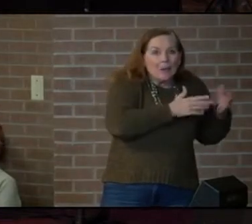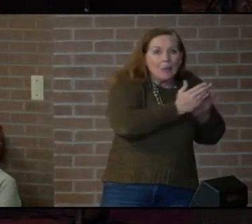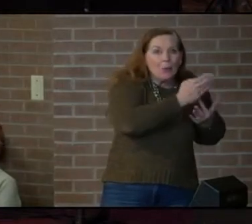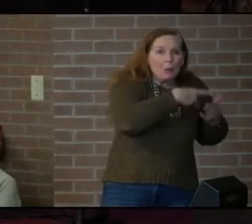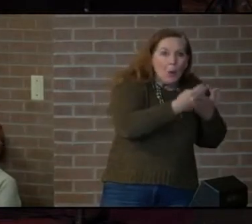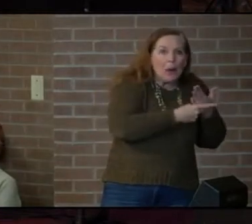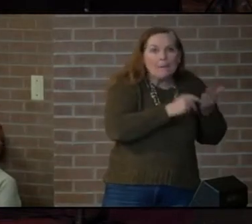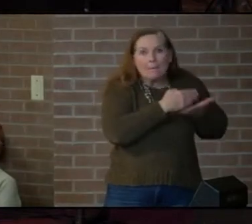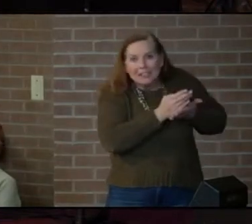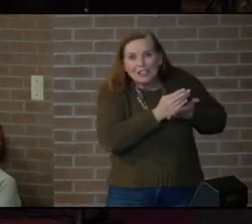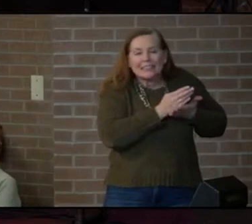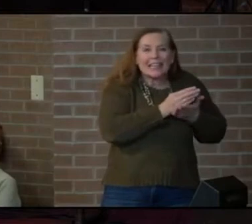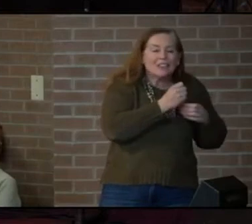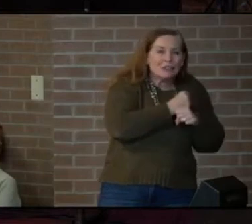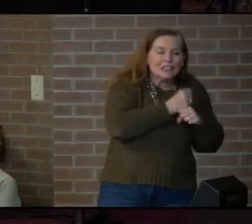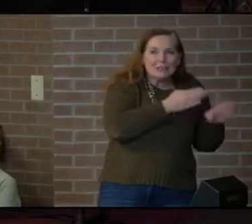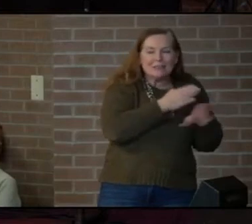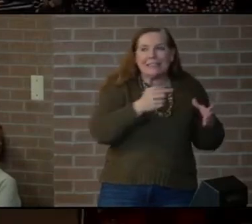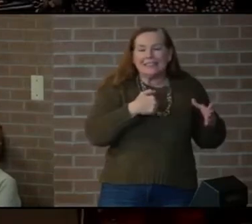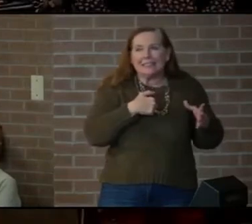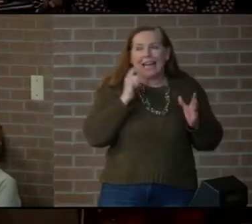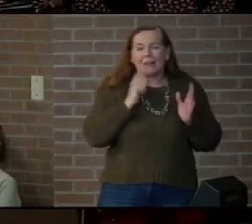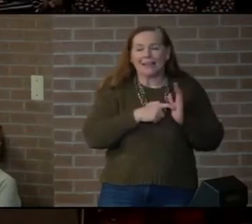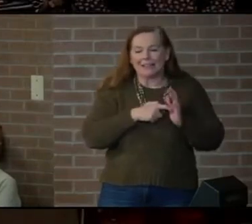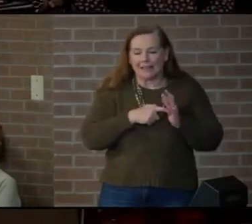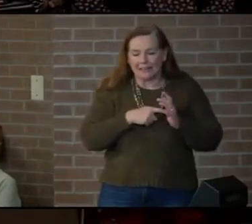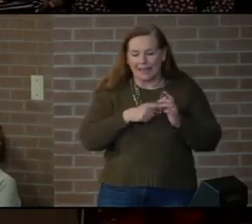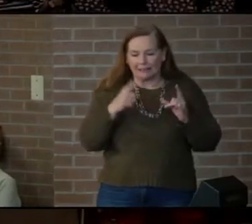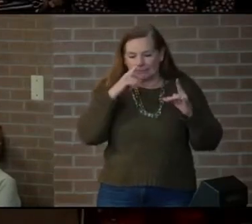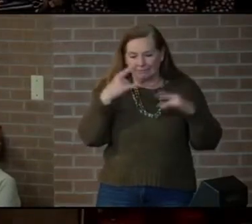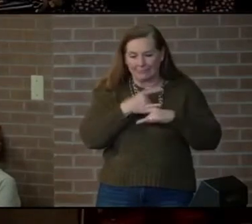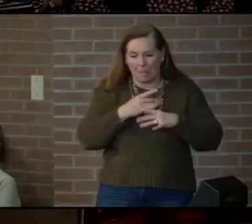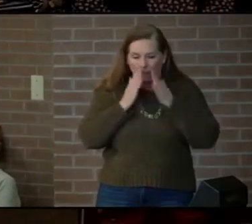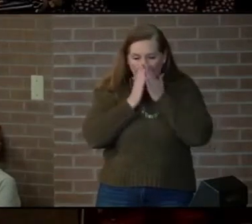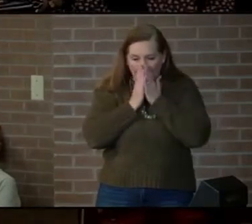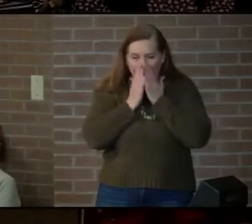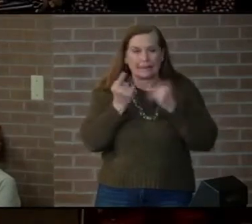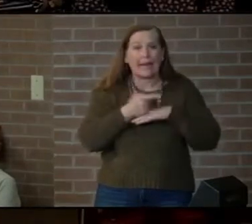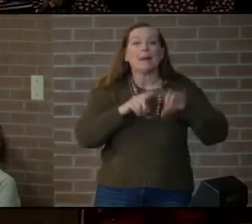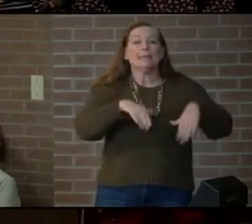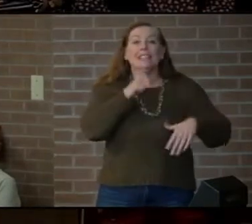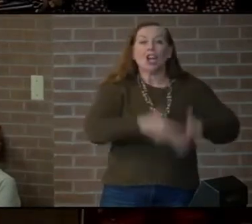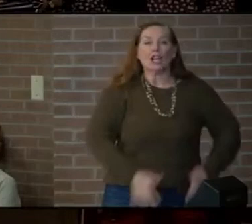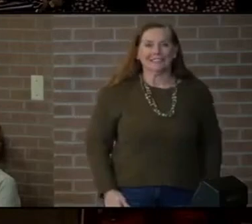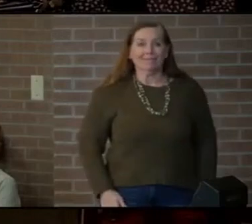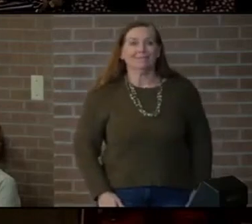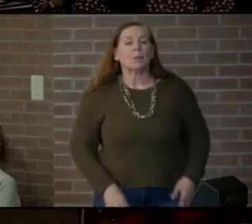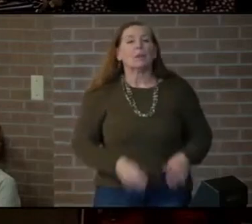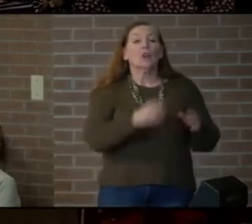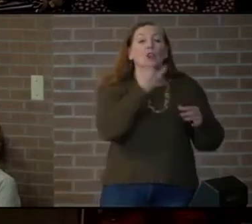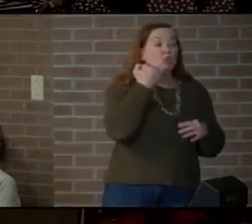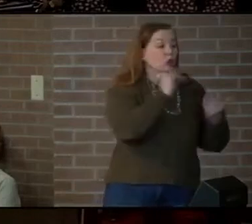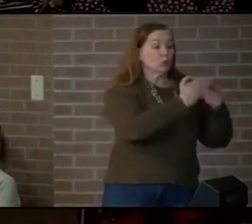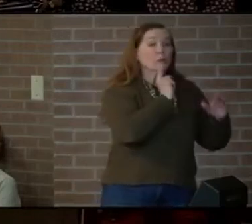I recognize the irony of what today is. It's not lost on me. Don't get me wrong, though. Jerusalem is important. I mean,